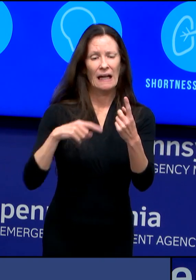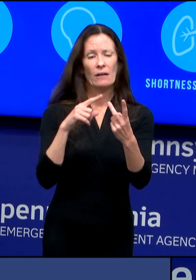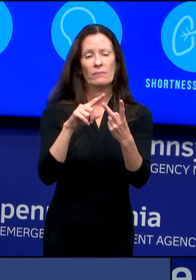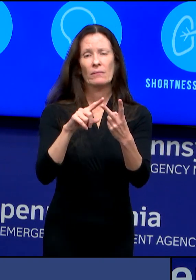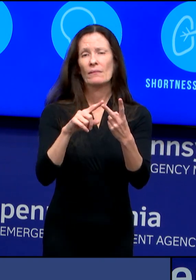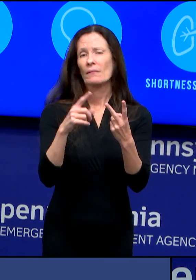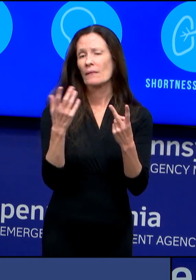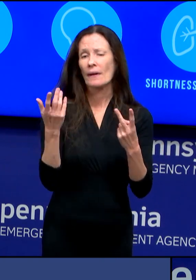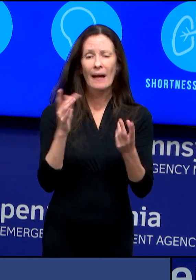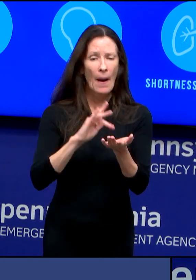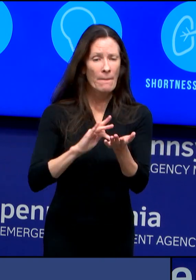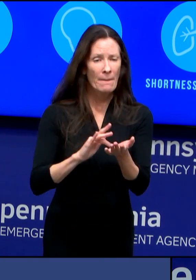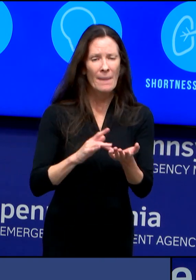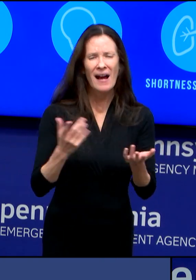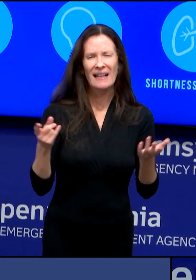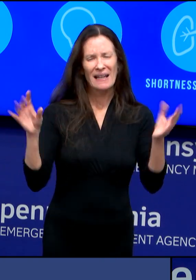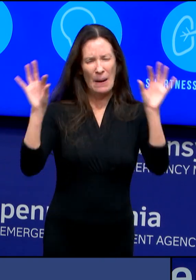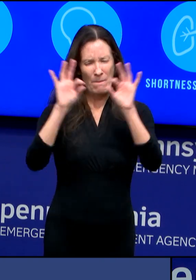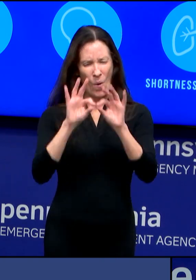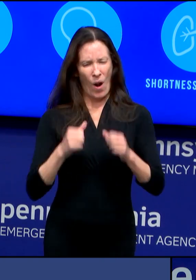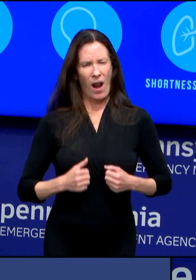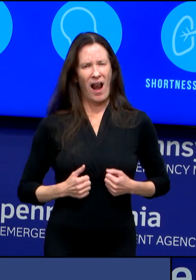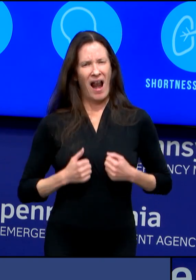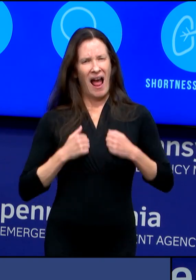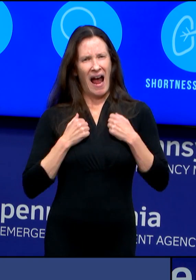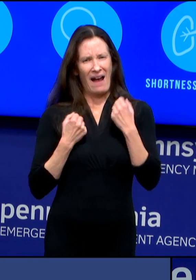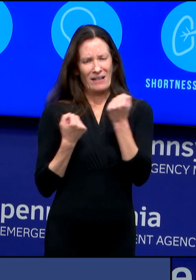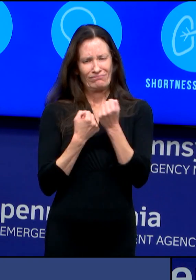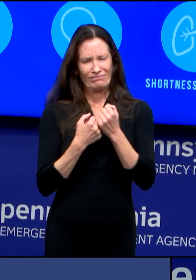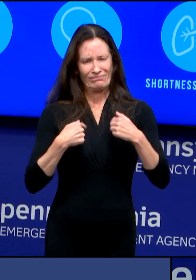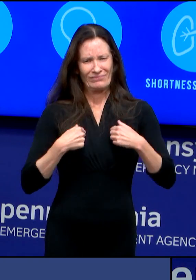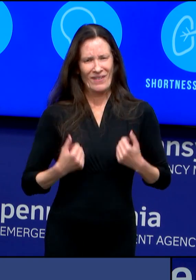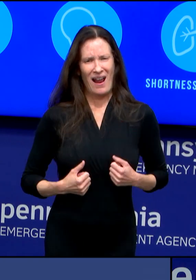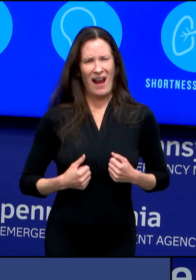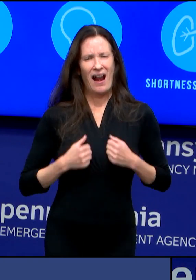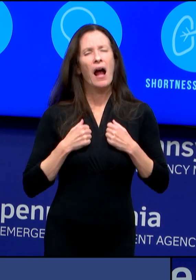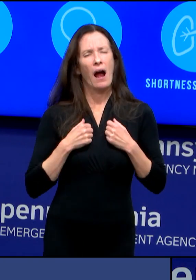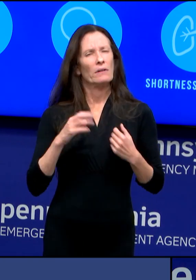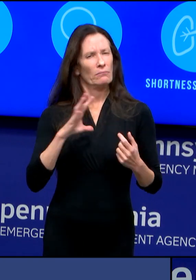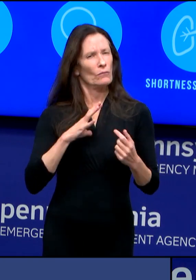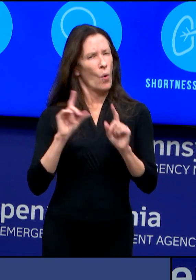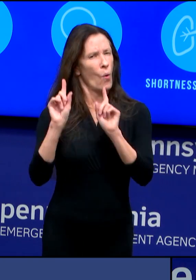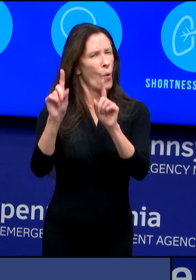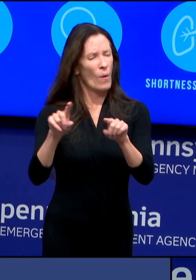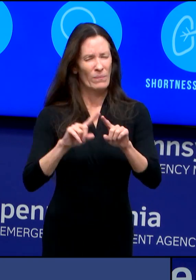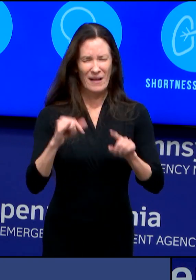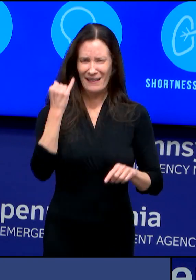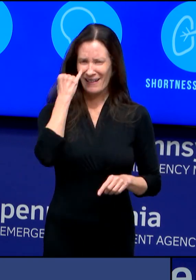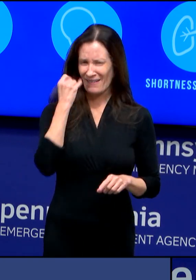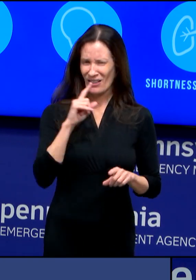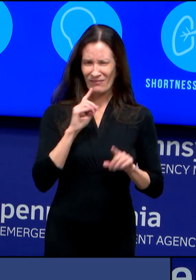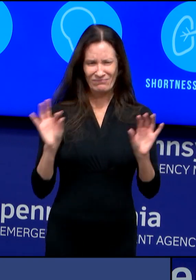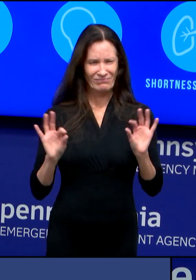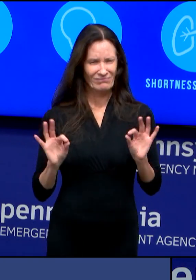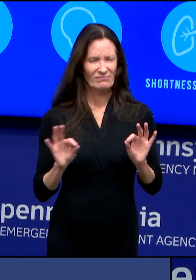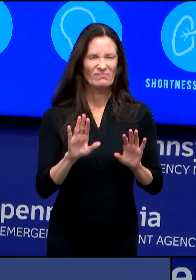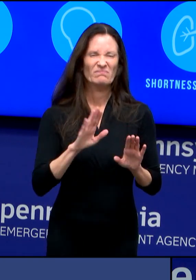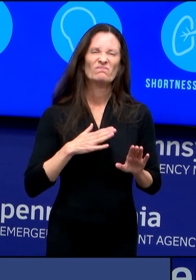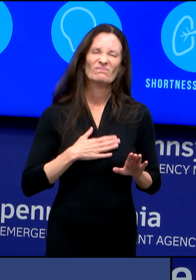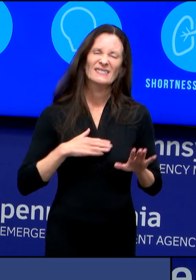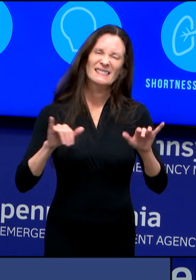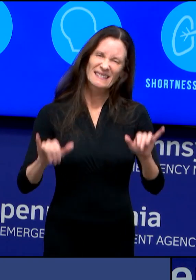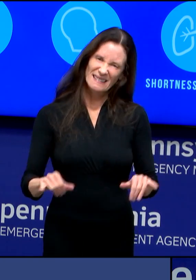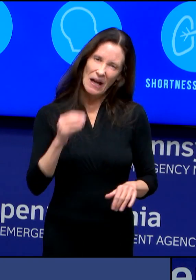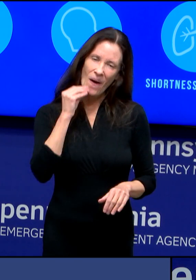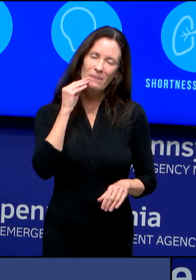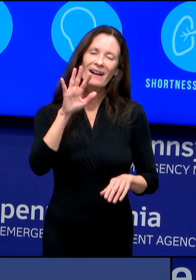but otherwise, please stay home. And that's how we have our phrase of please stay calm, stay home. That